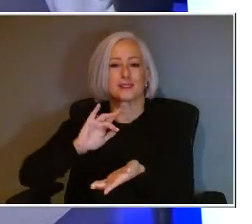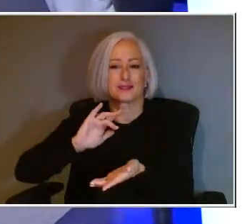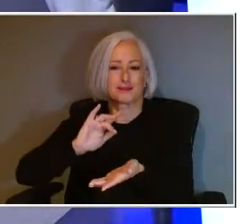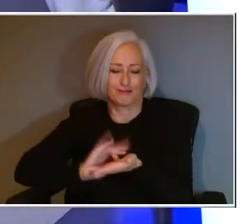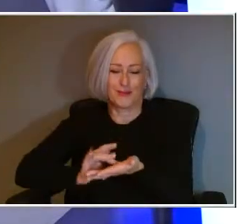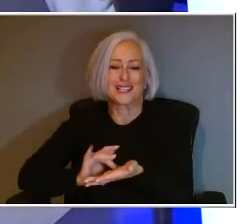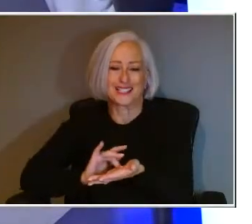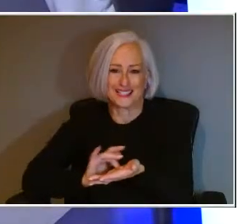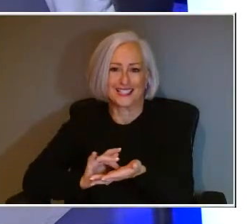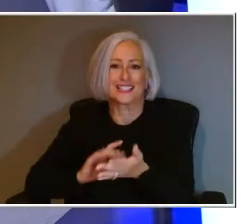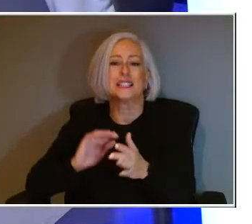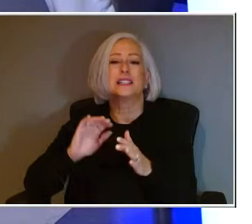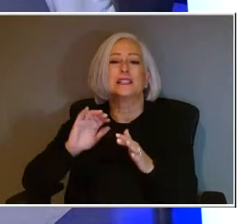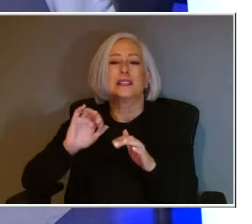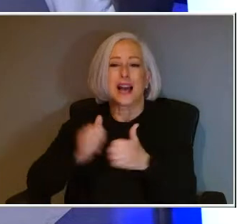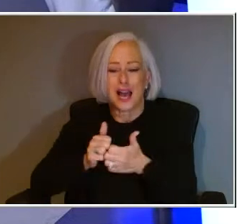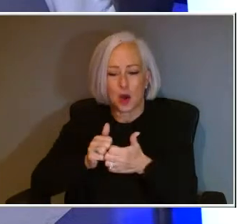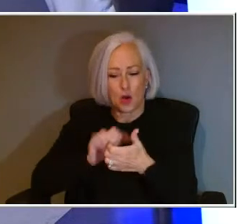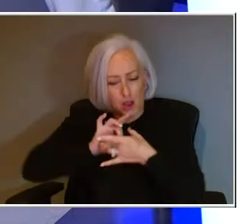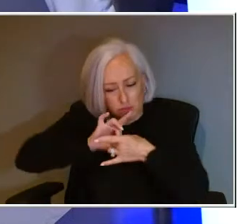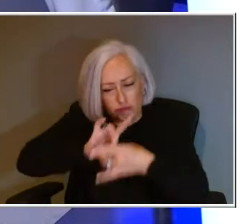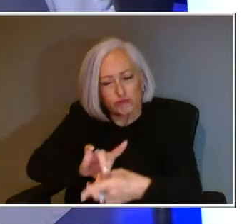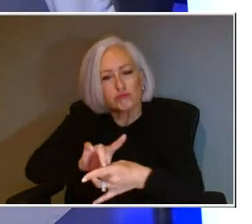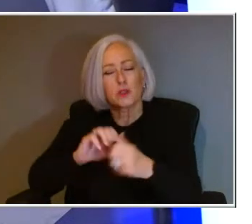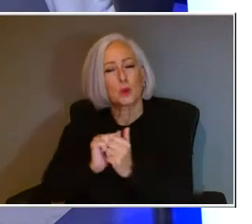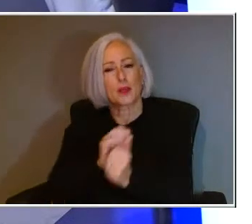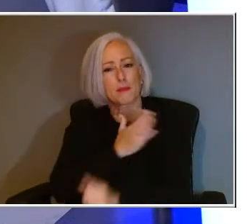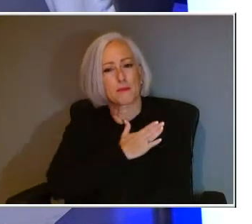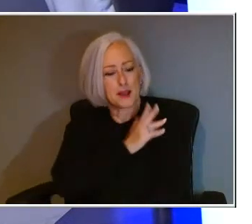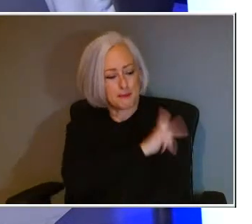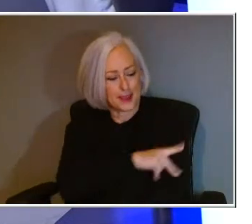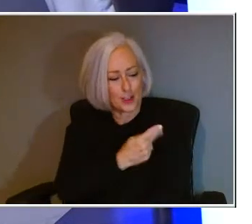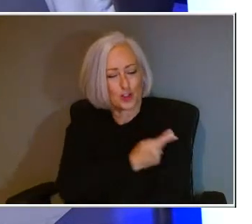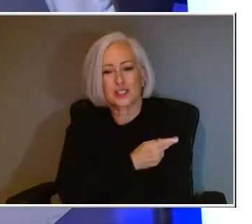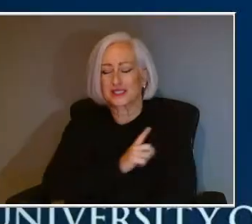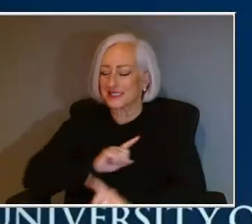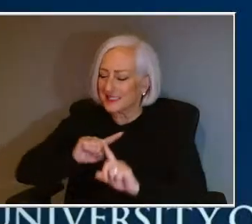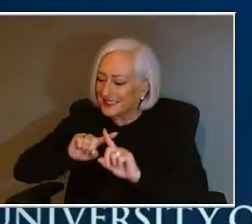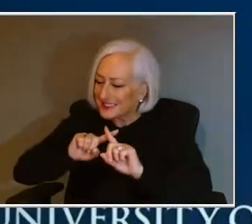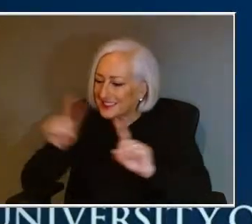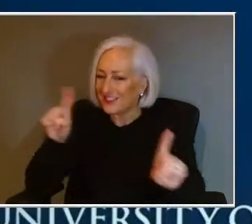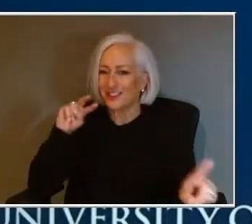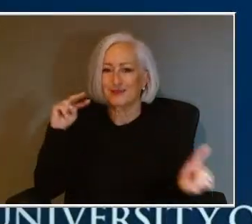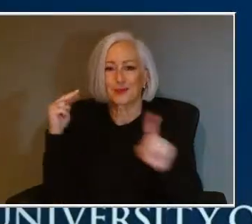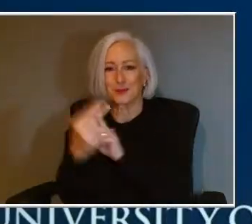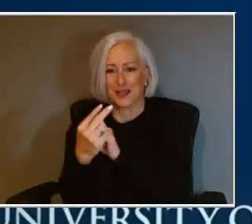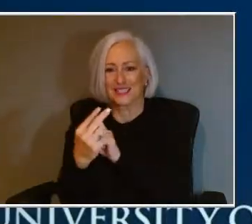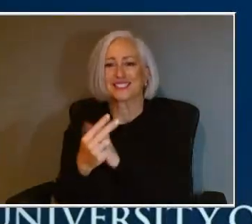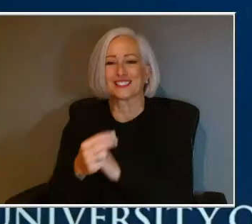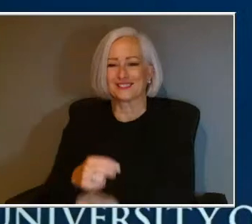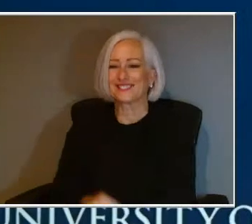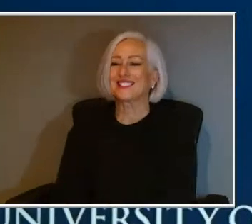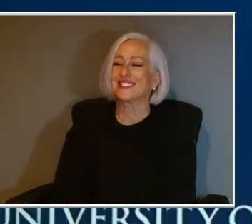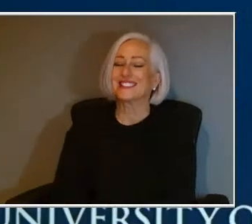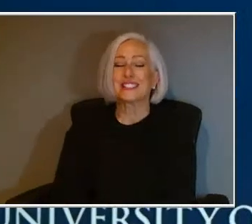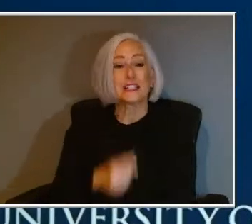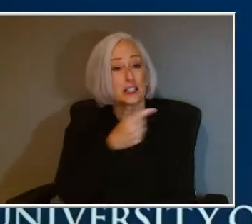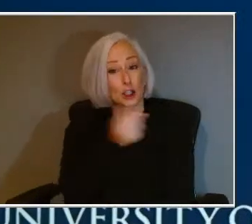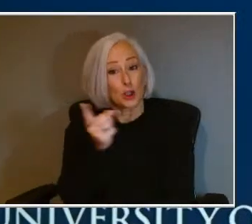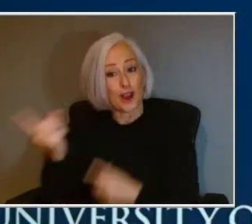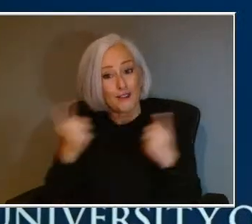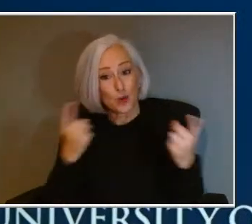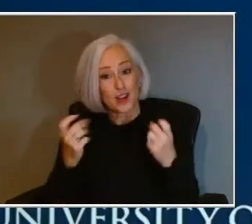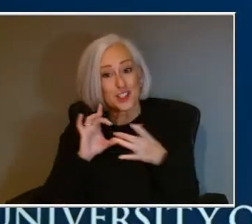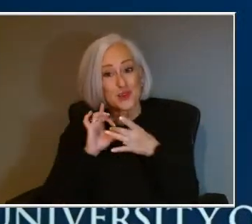I can relate to patients now, it's just completely different. If you have questions about colorectal